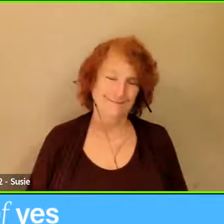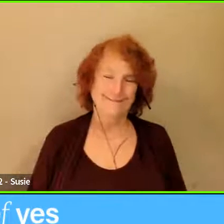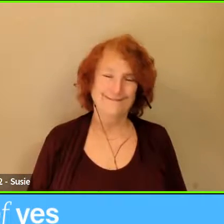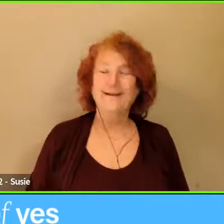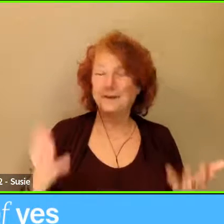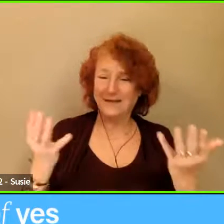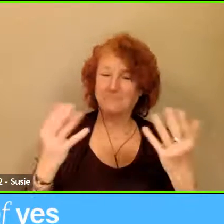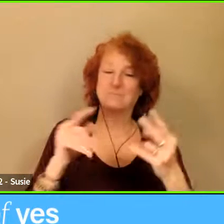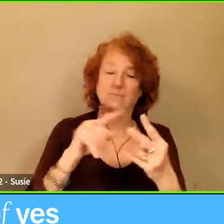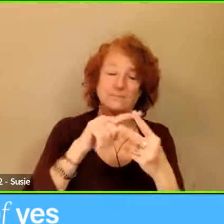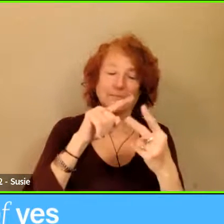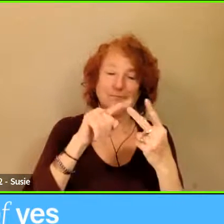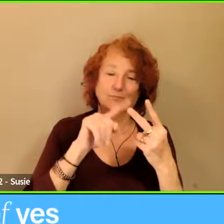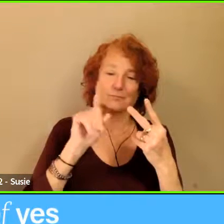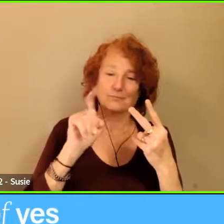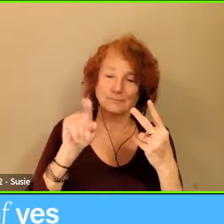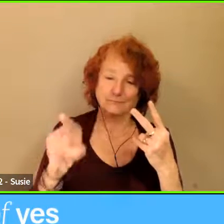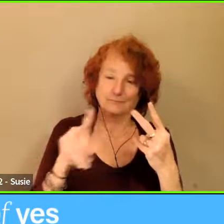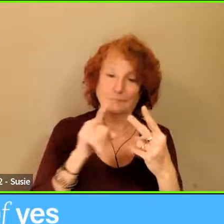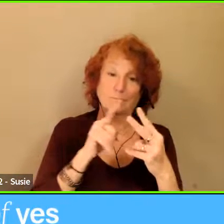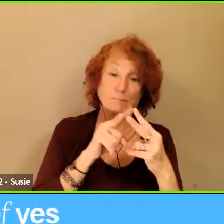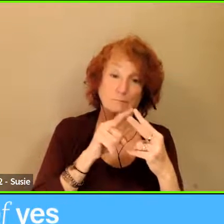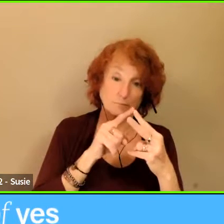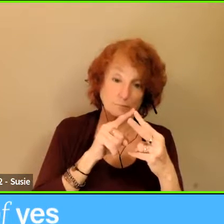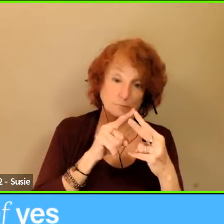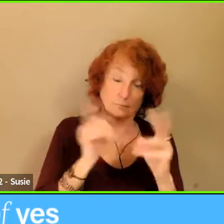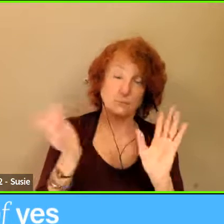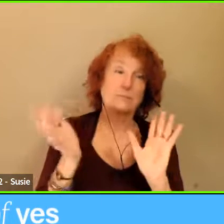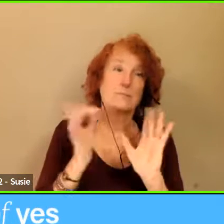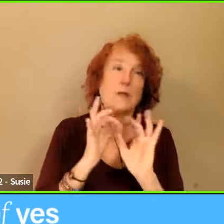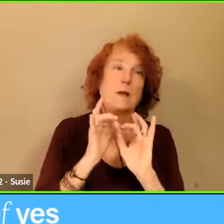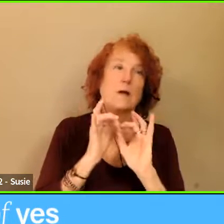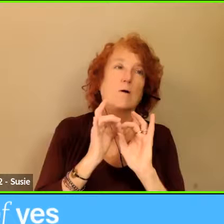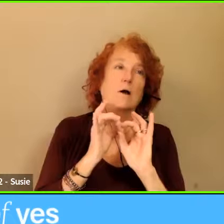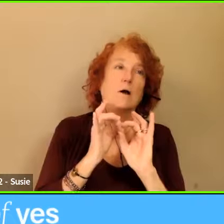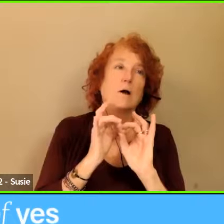So I have two questions, please. One is regarding the